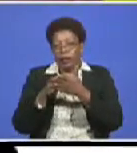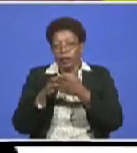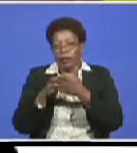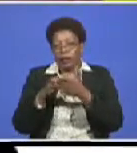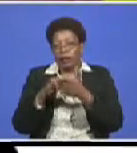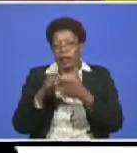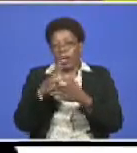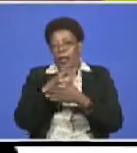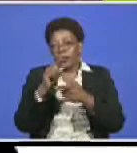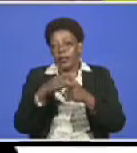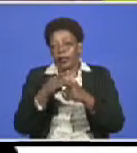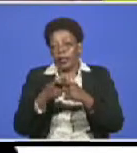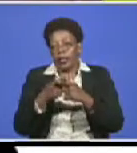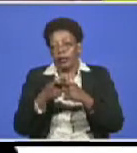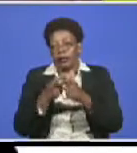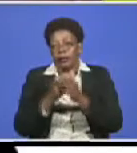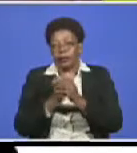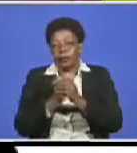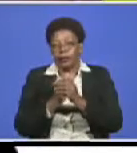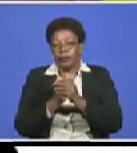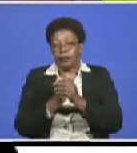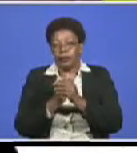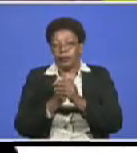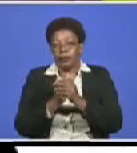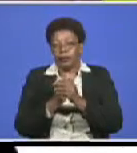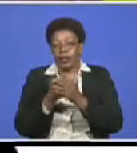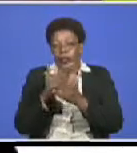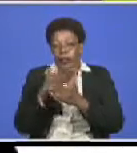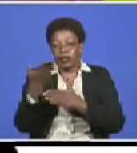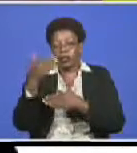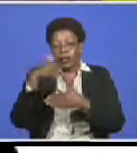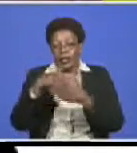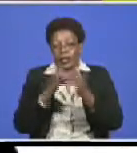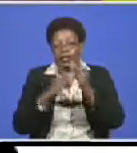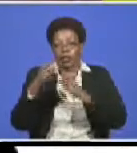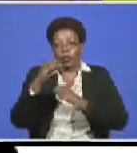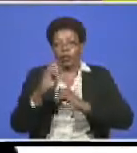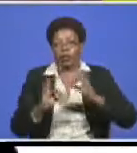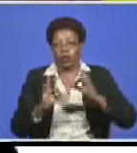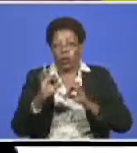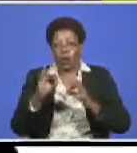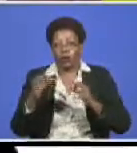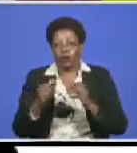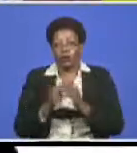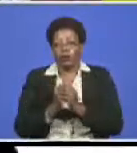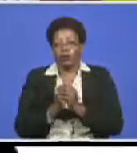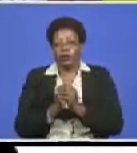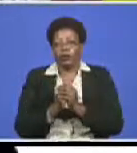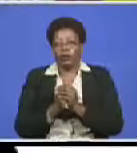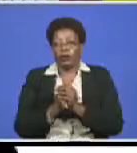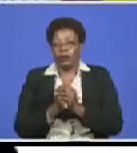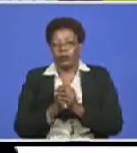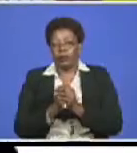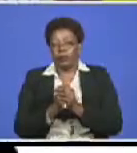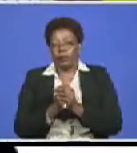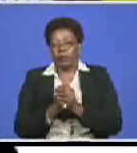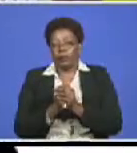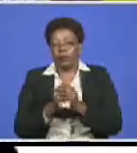there is an extant matter that's before the Supreme Court where a challenge has been mounted as